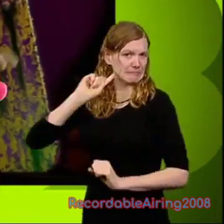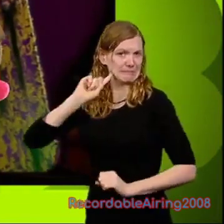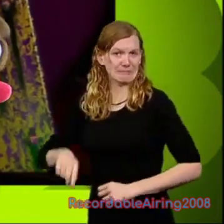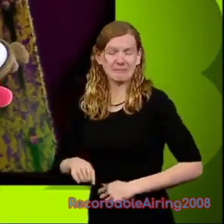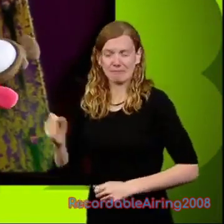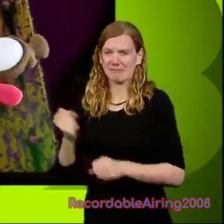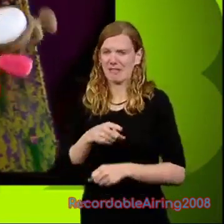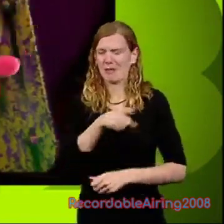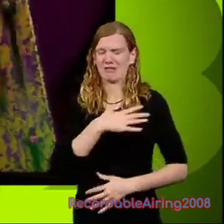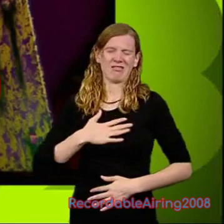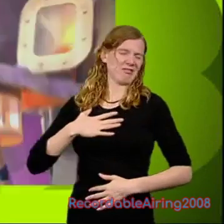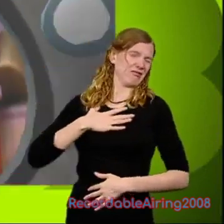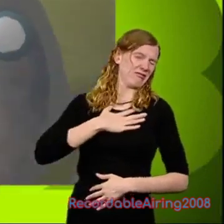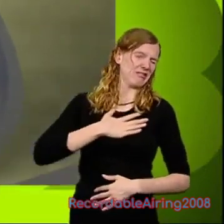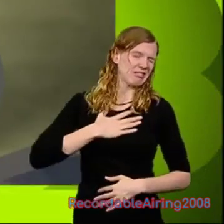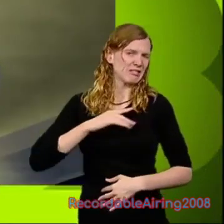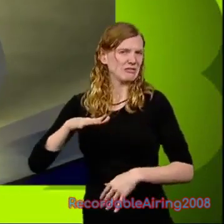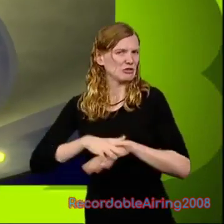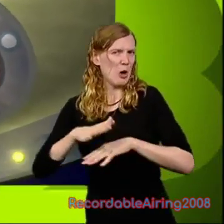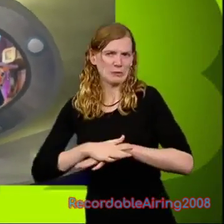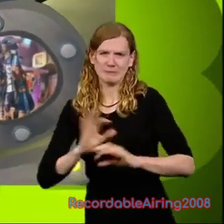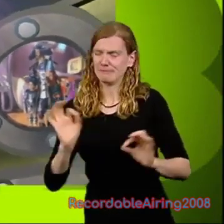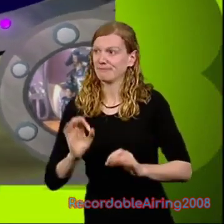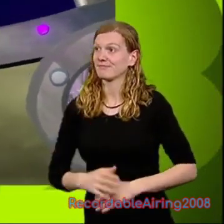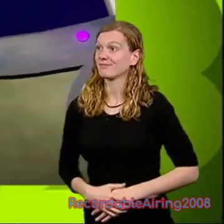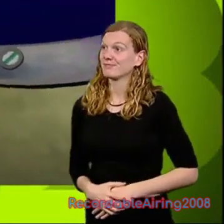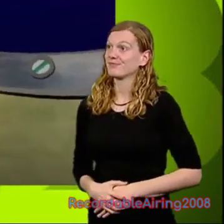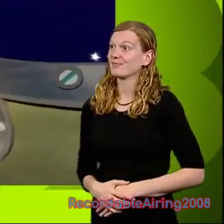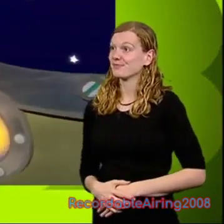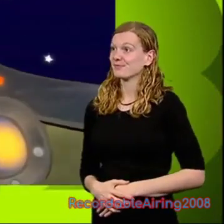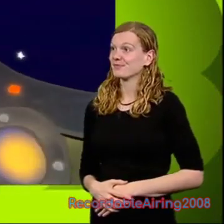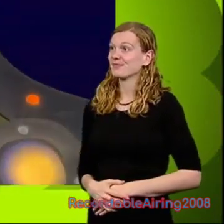you groan. It's a Zorst Report, the Zorst Report.